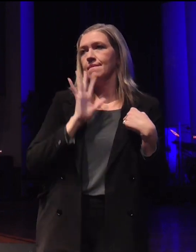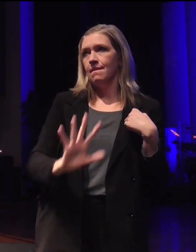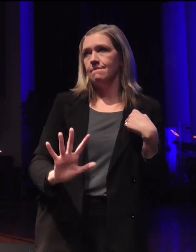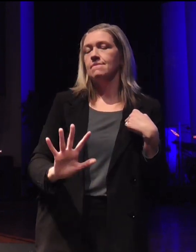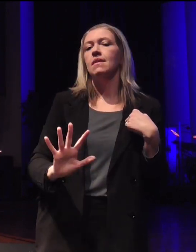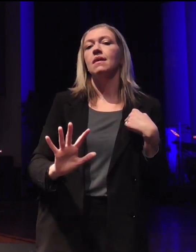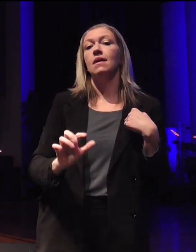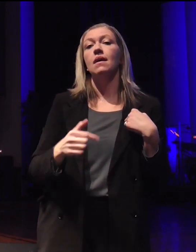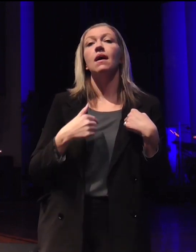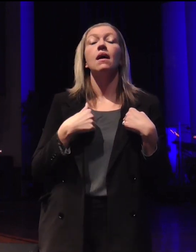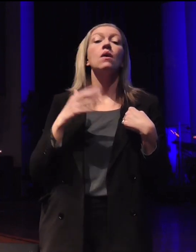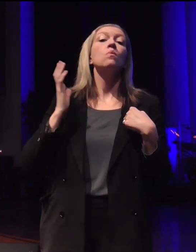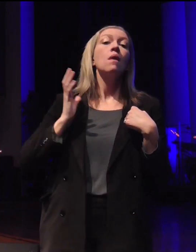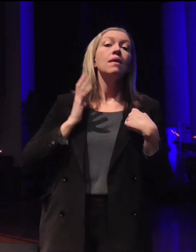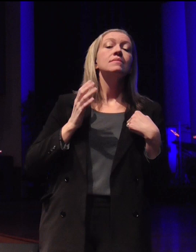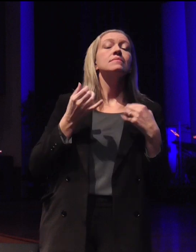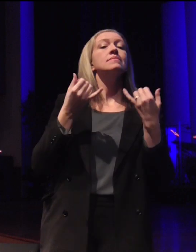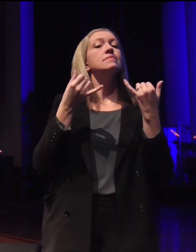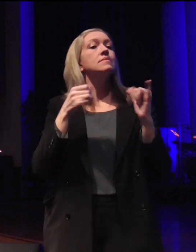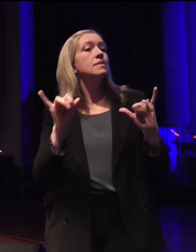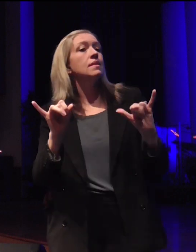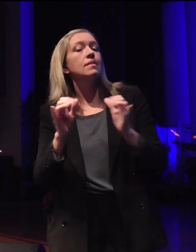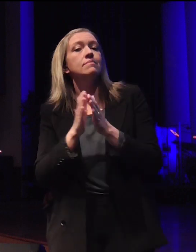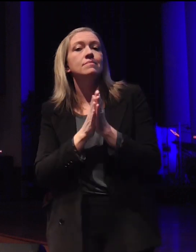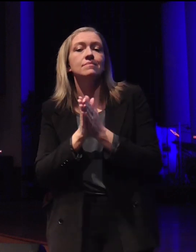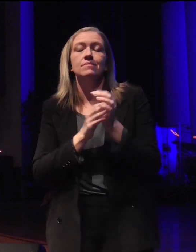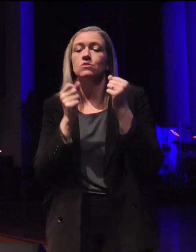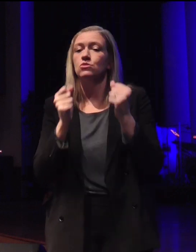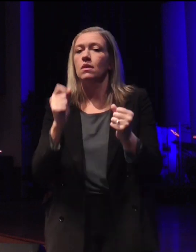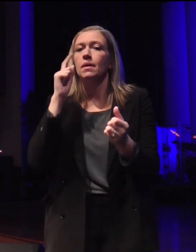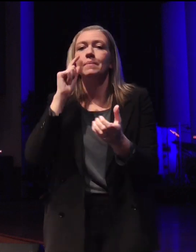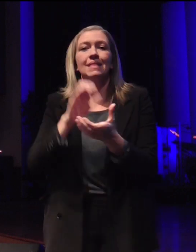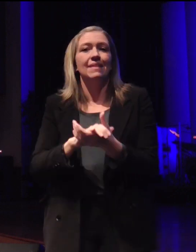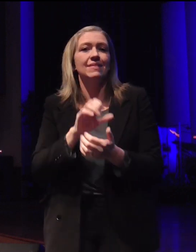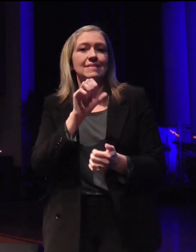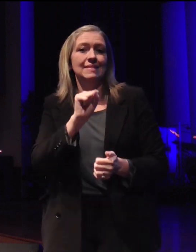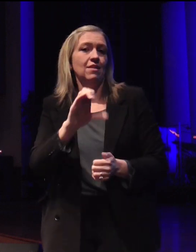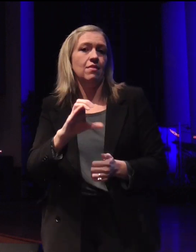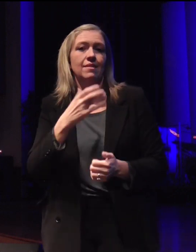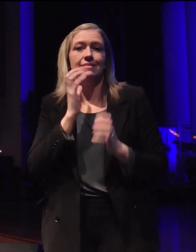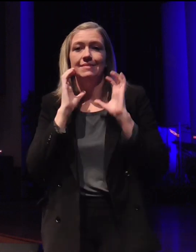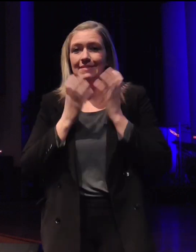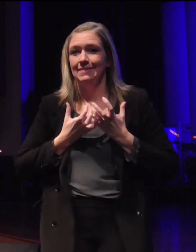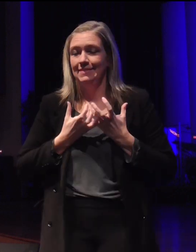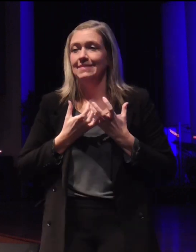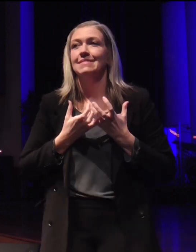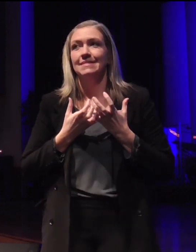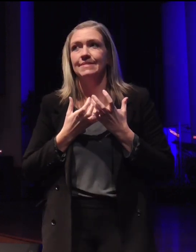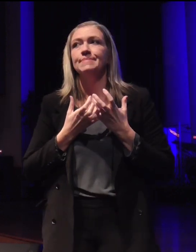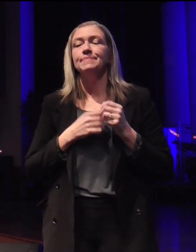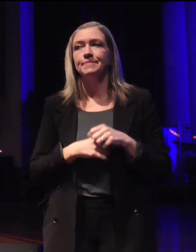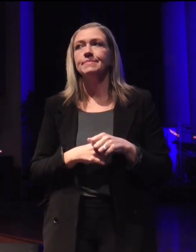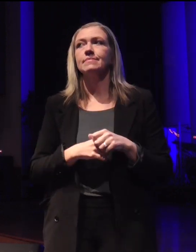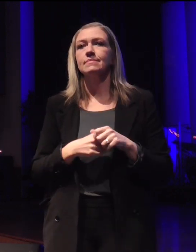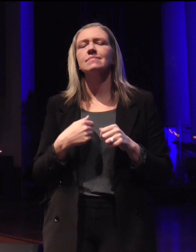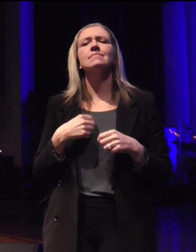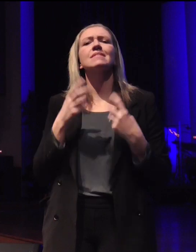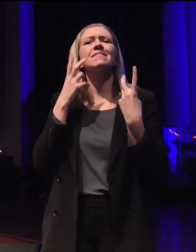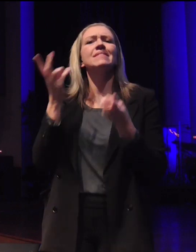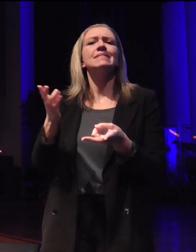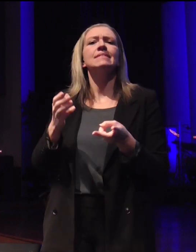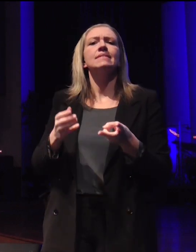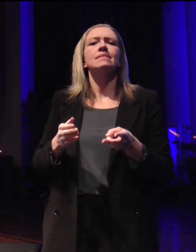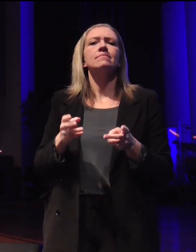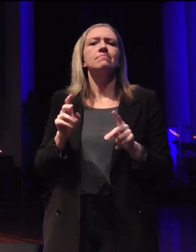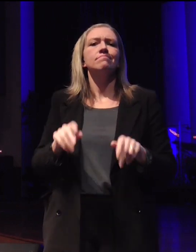and remain, a passionate believer in Santa. I was at a yard in a neighbor's